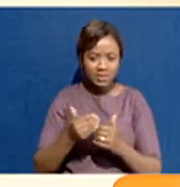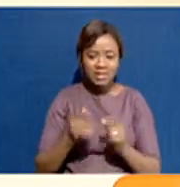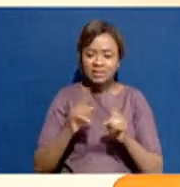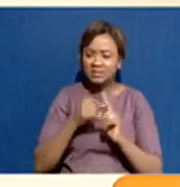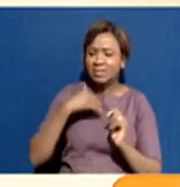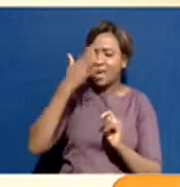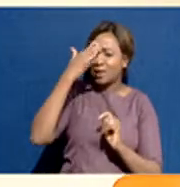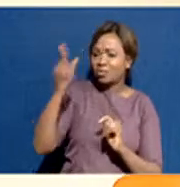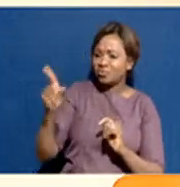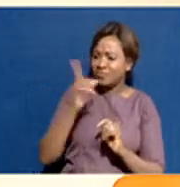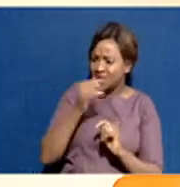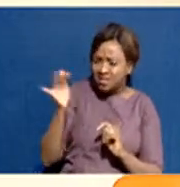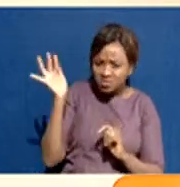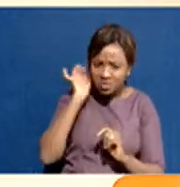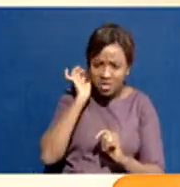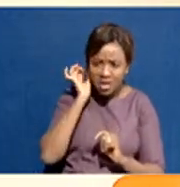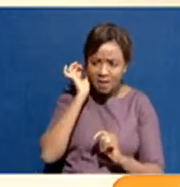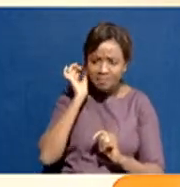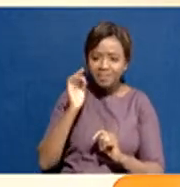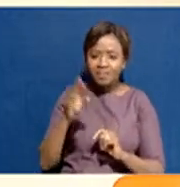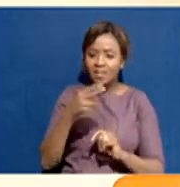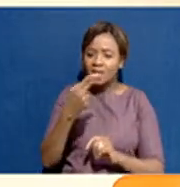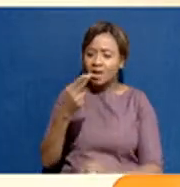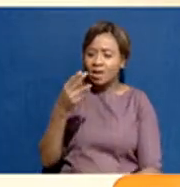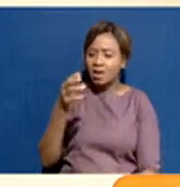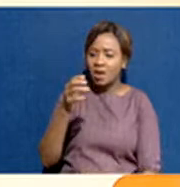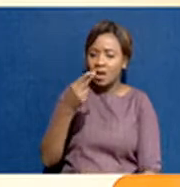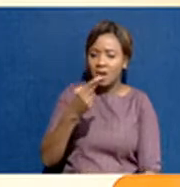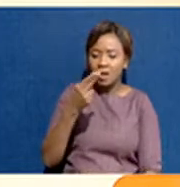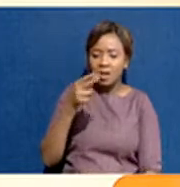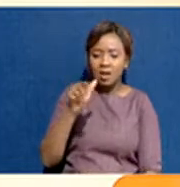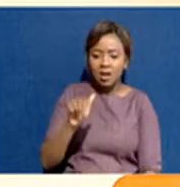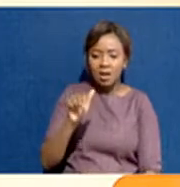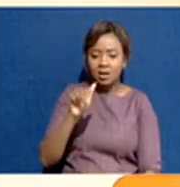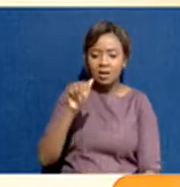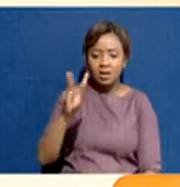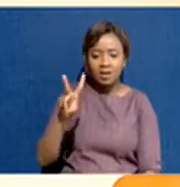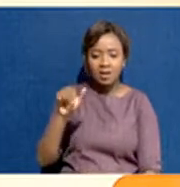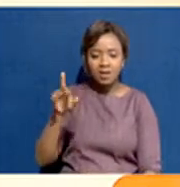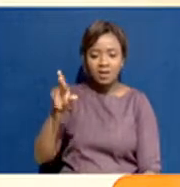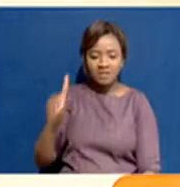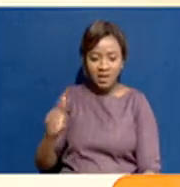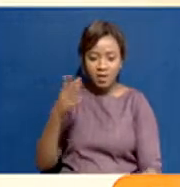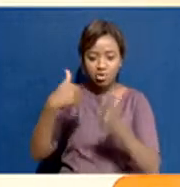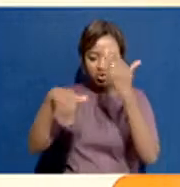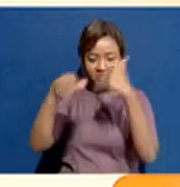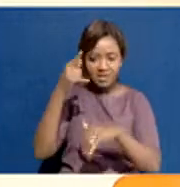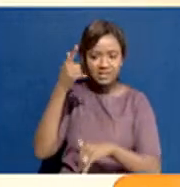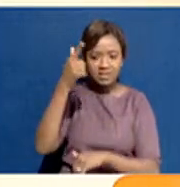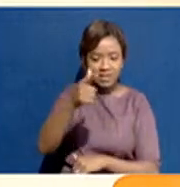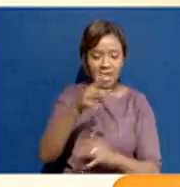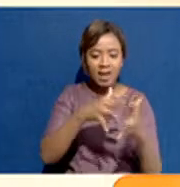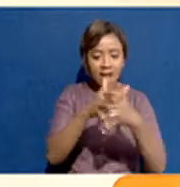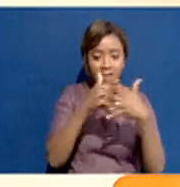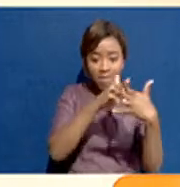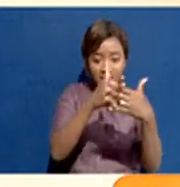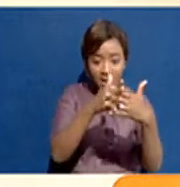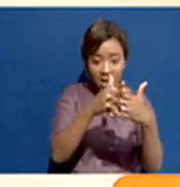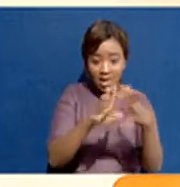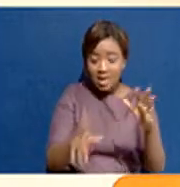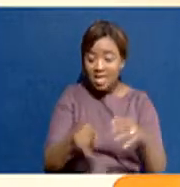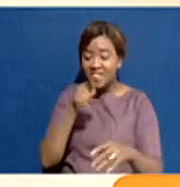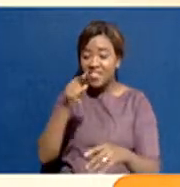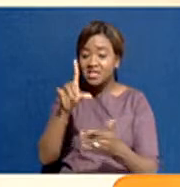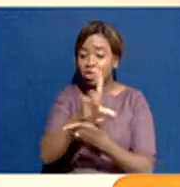of the legendary Harvard University in the US. Point of information, Mheshimiwa. It